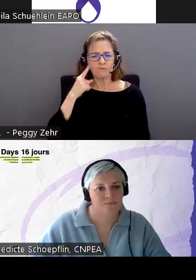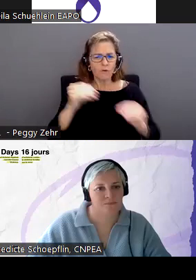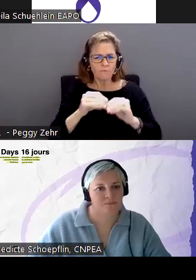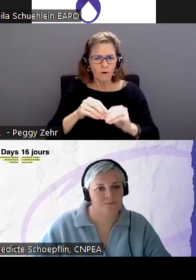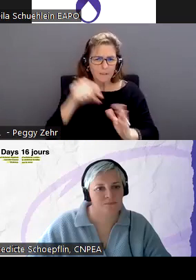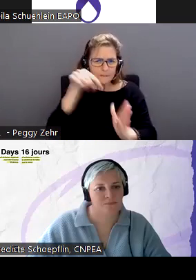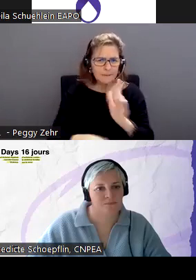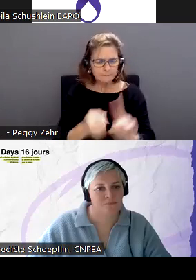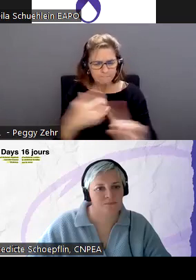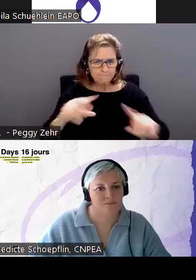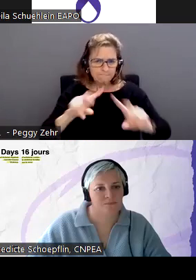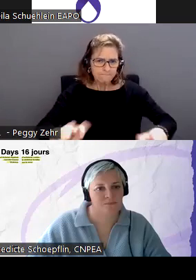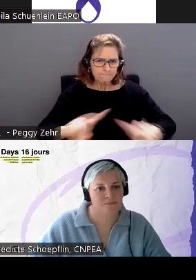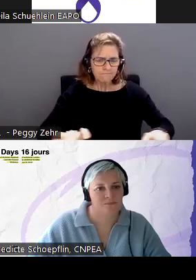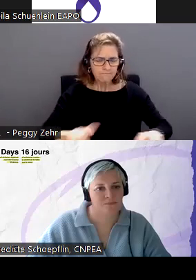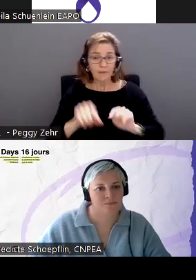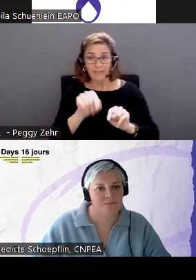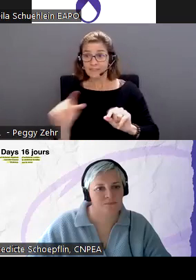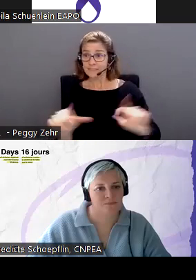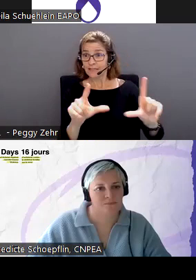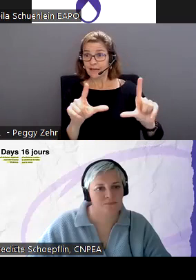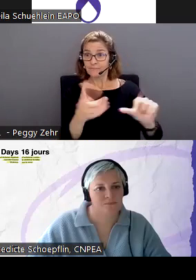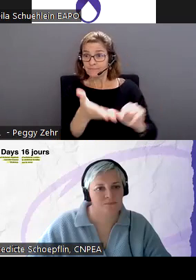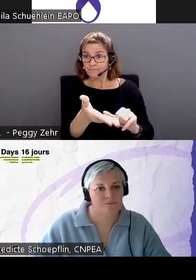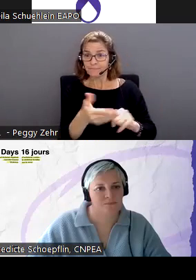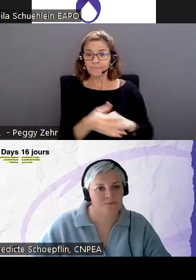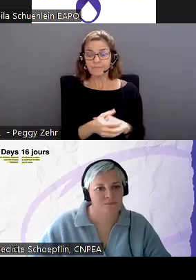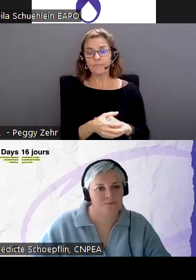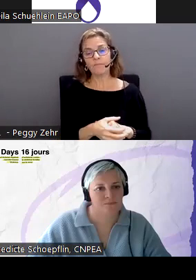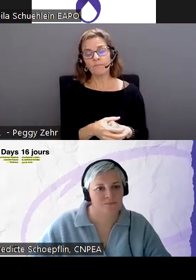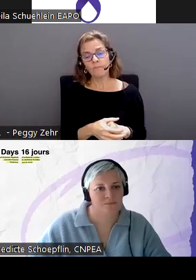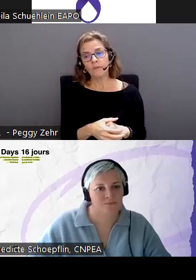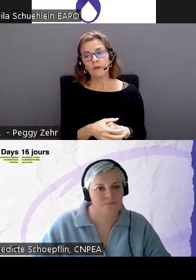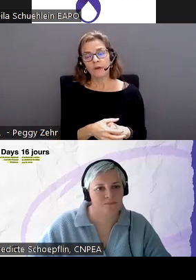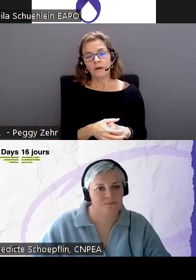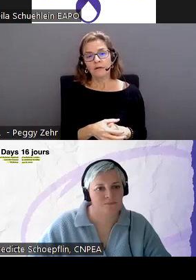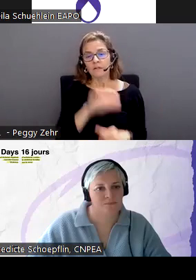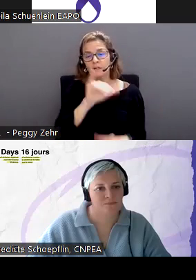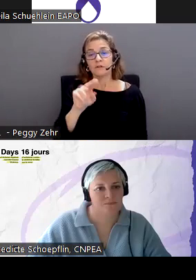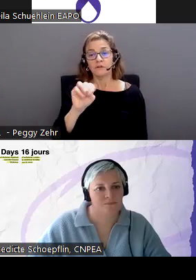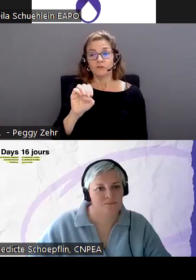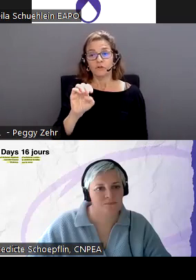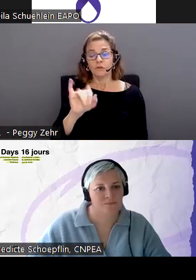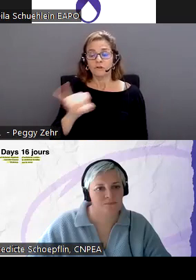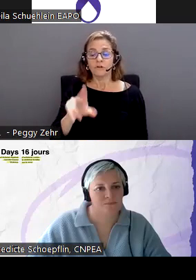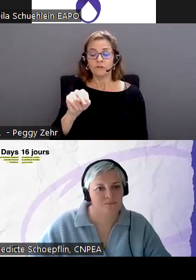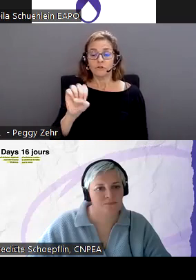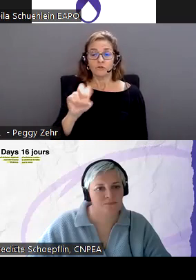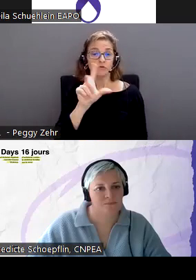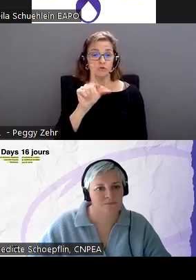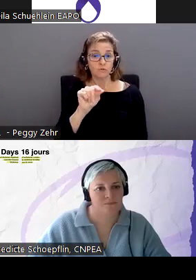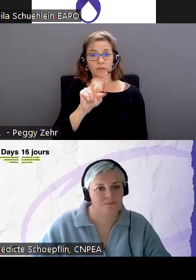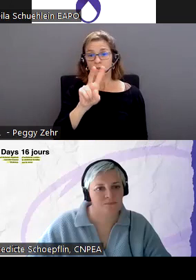to an inquest that was done a year ago, in June 2022. In Ontario, there was